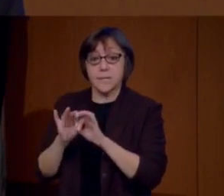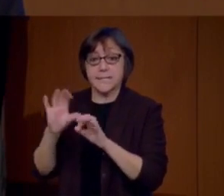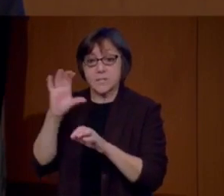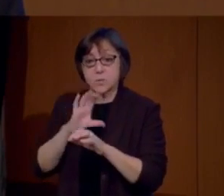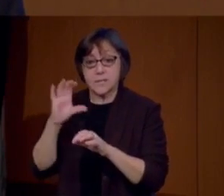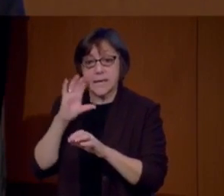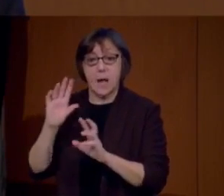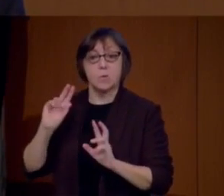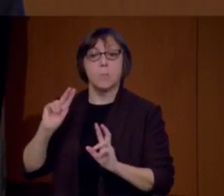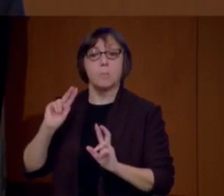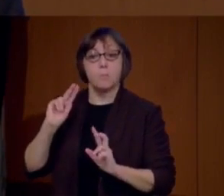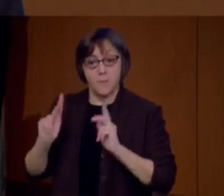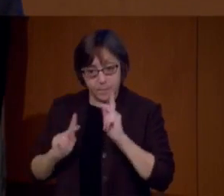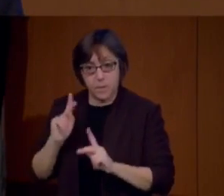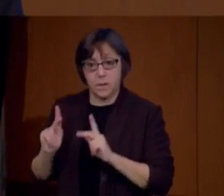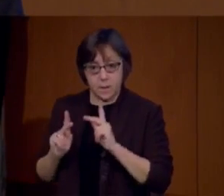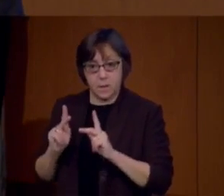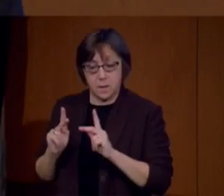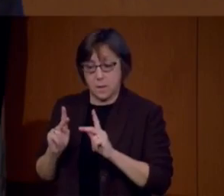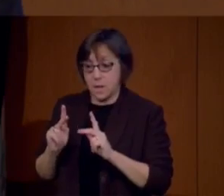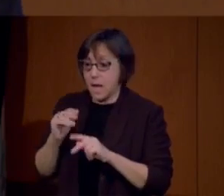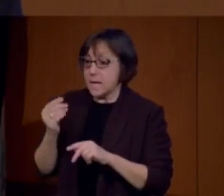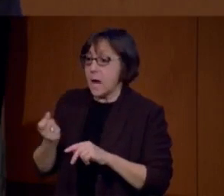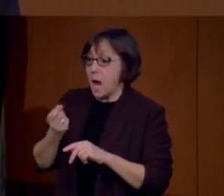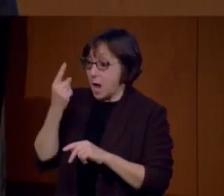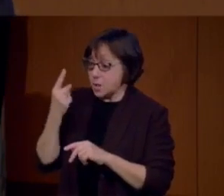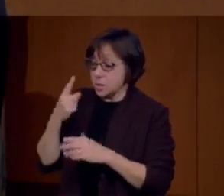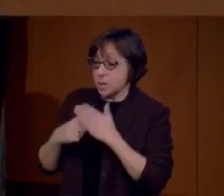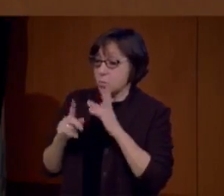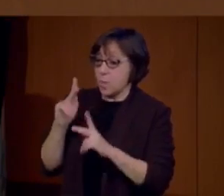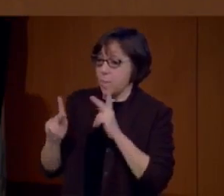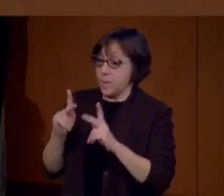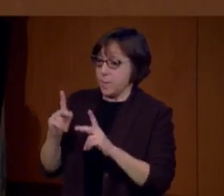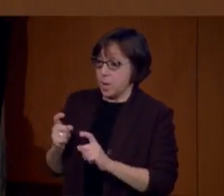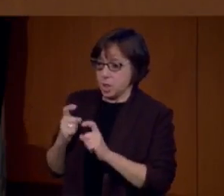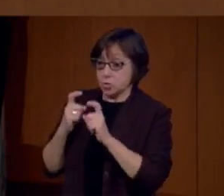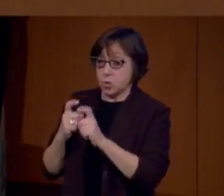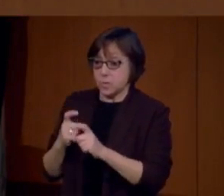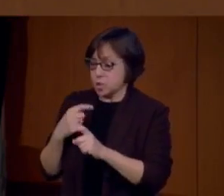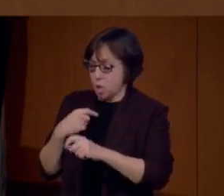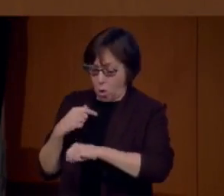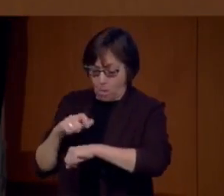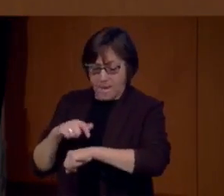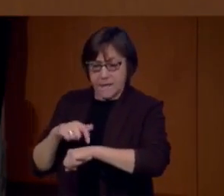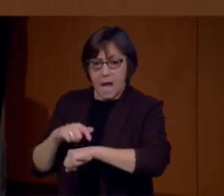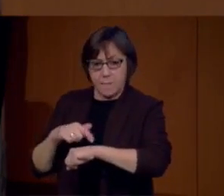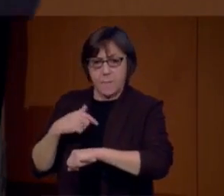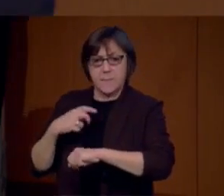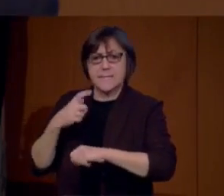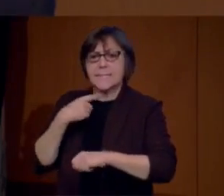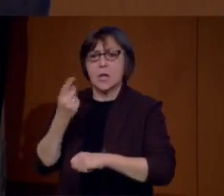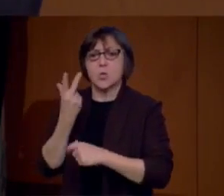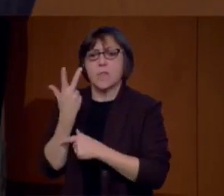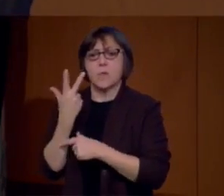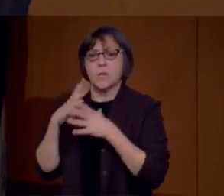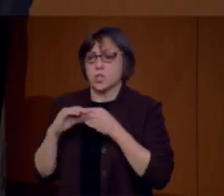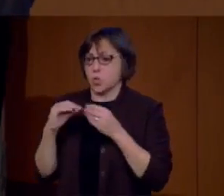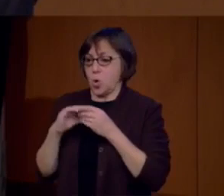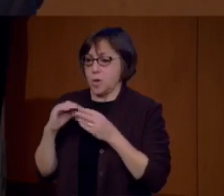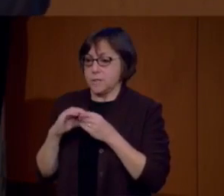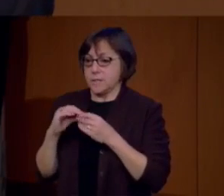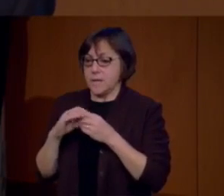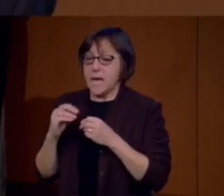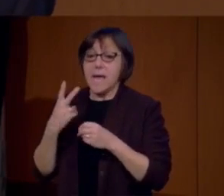people and to understand what they can contribute. So I'm going to just take the remainder of my time and tell you 3 stories